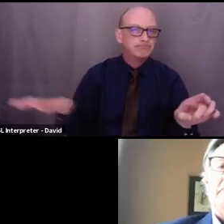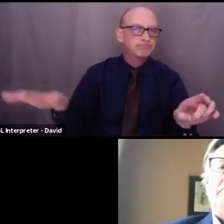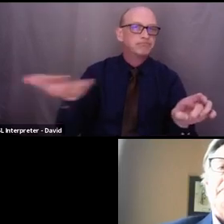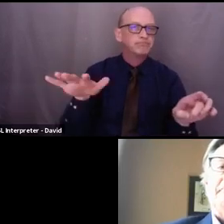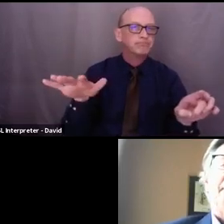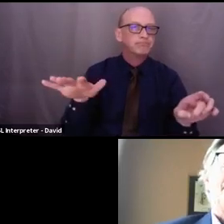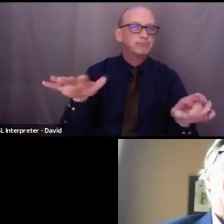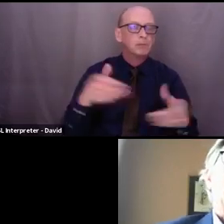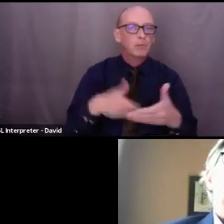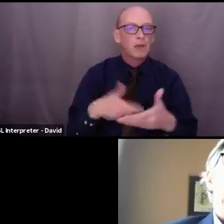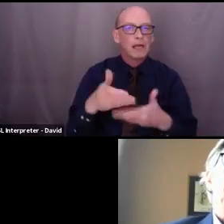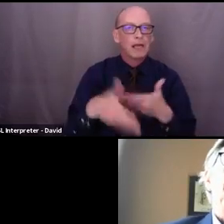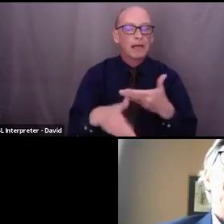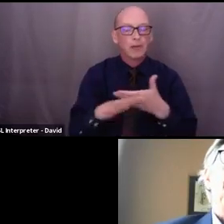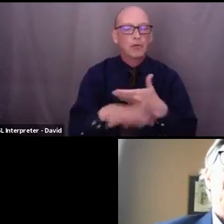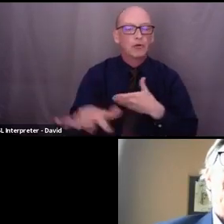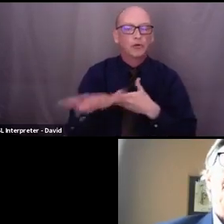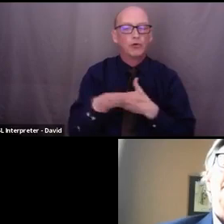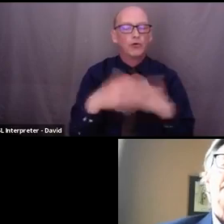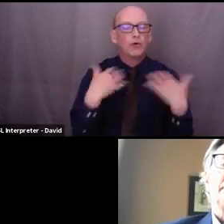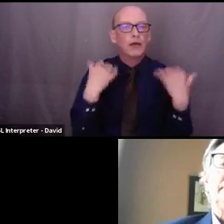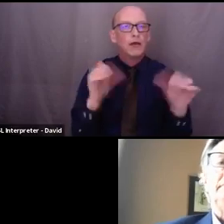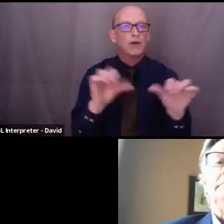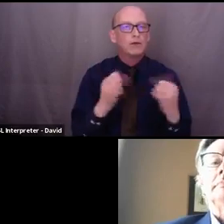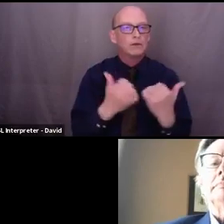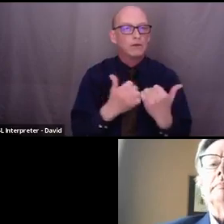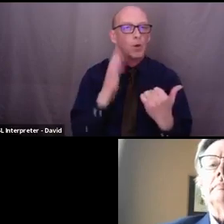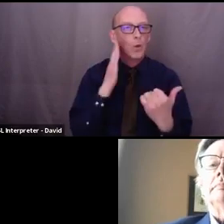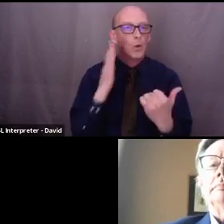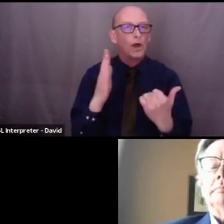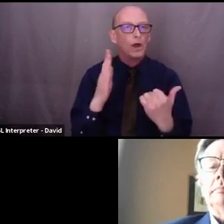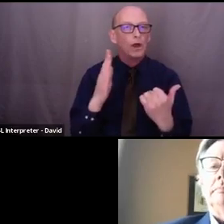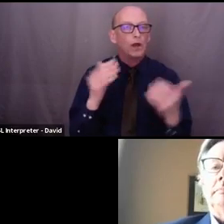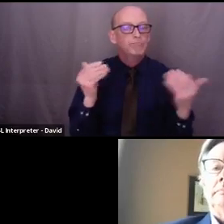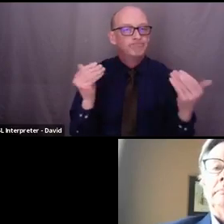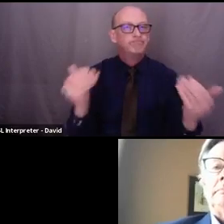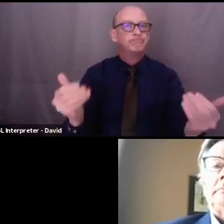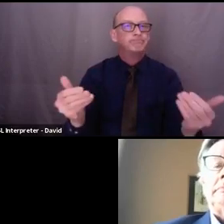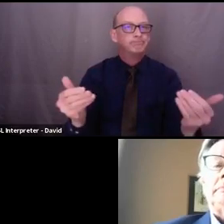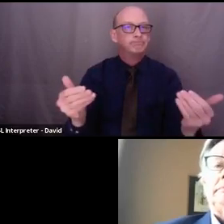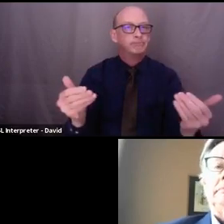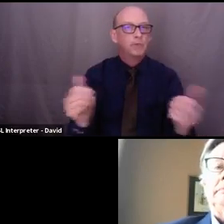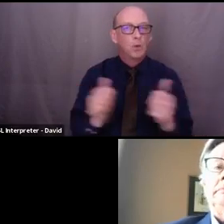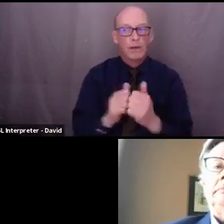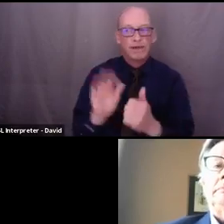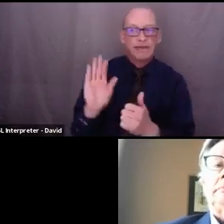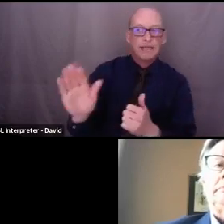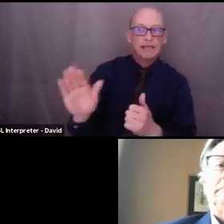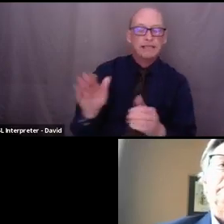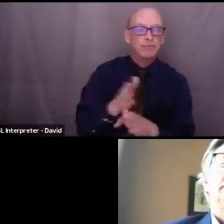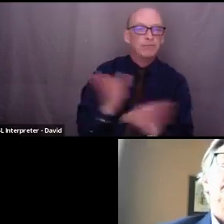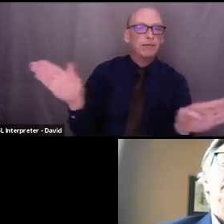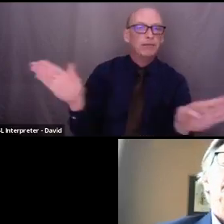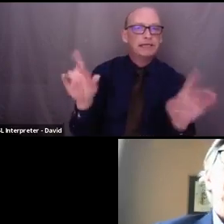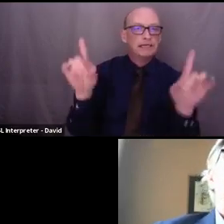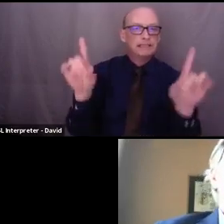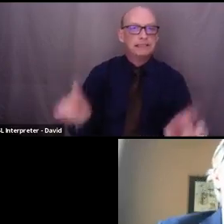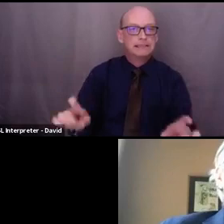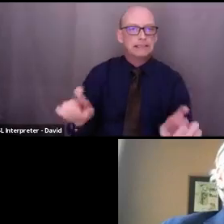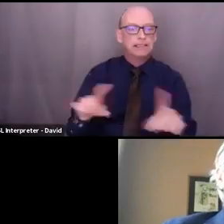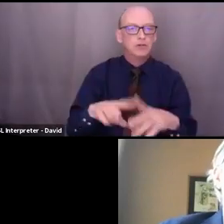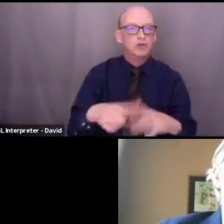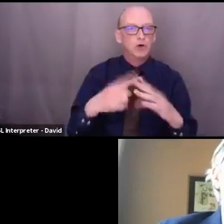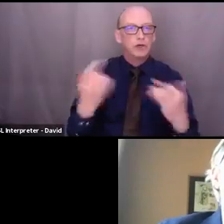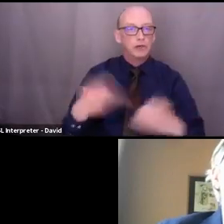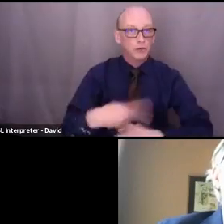the Neighborhood Health Association will be able to move forward on its public testing starting this